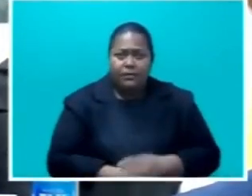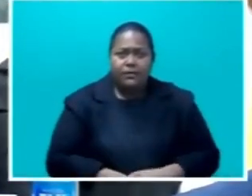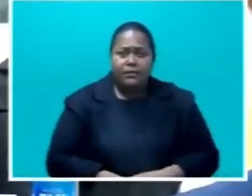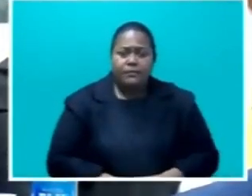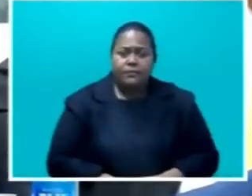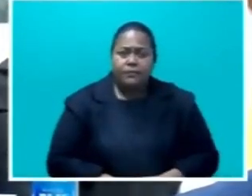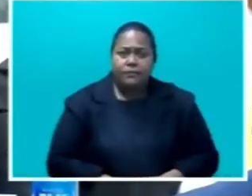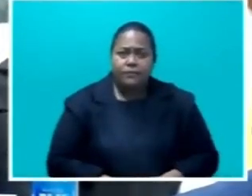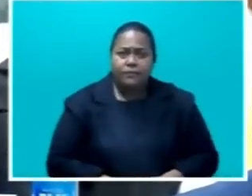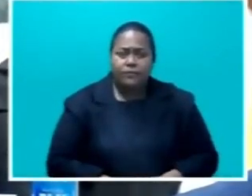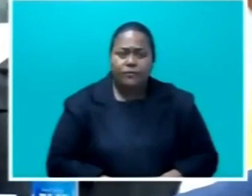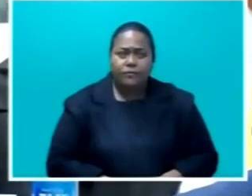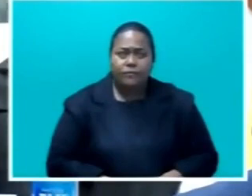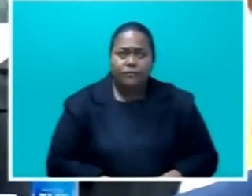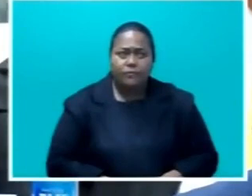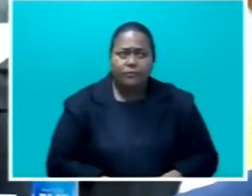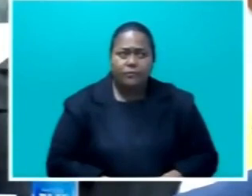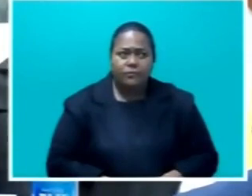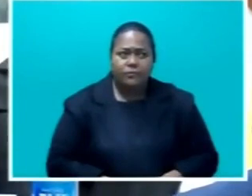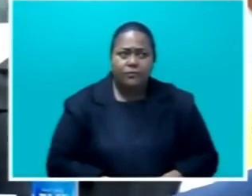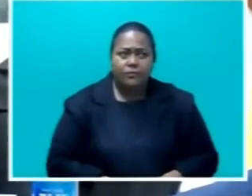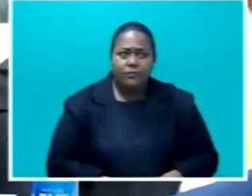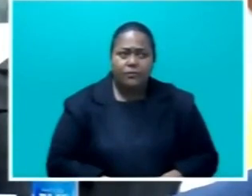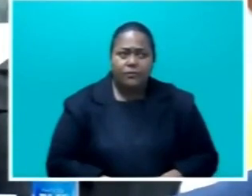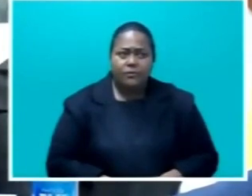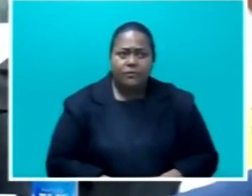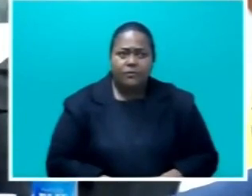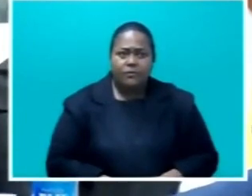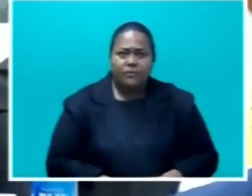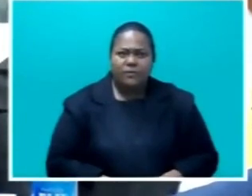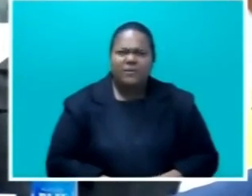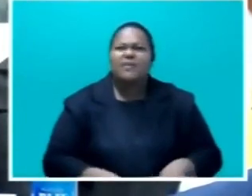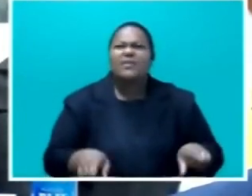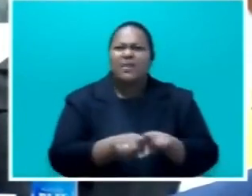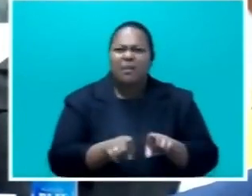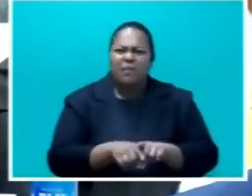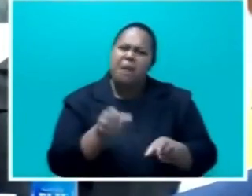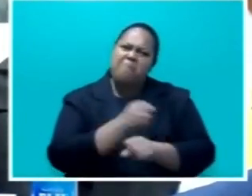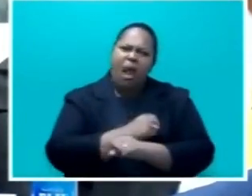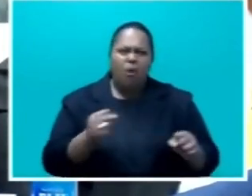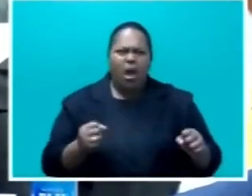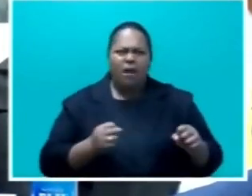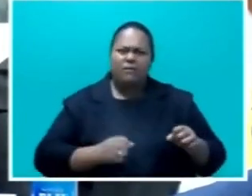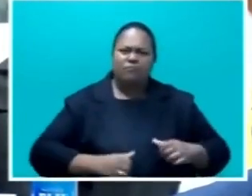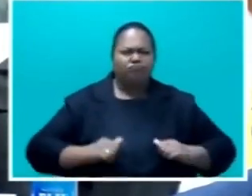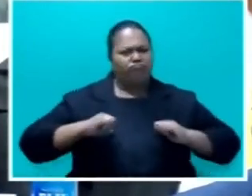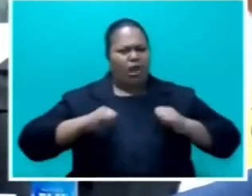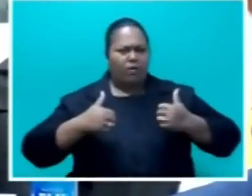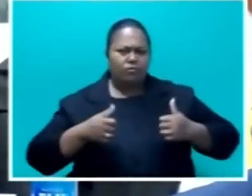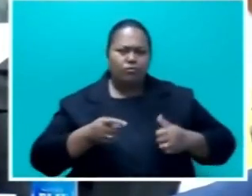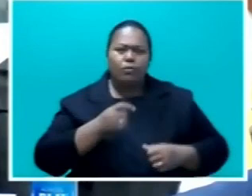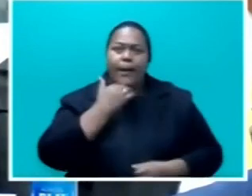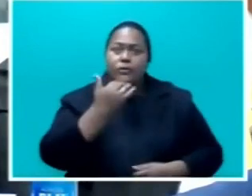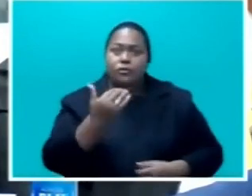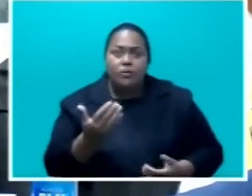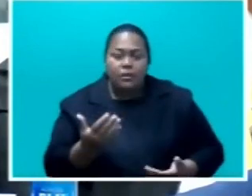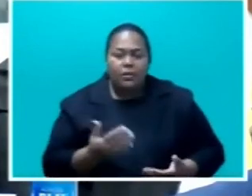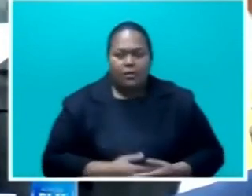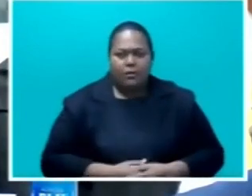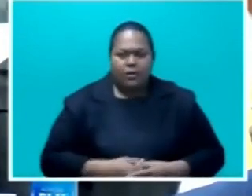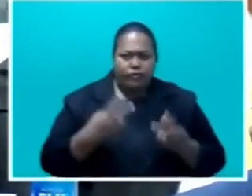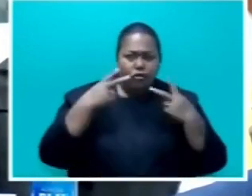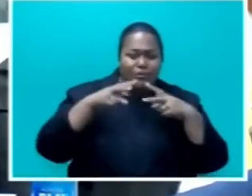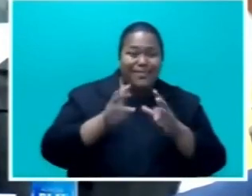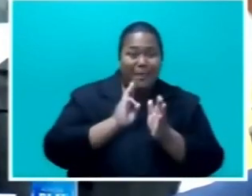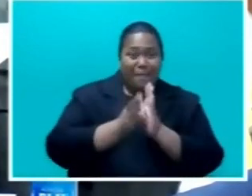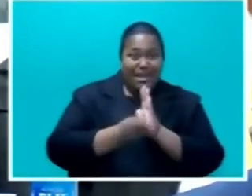Basically, those who were drunk on power at that time. If we look back to the Hansard of the debate that